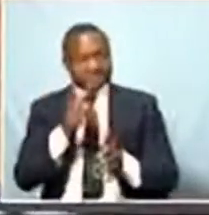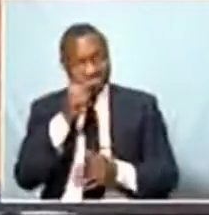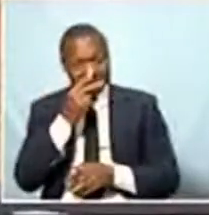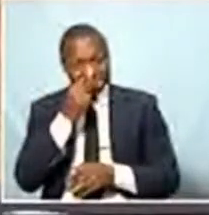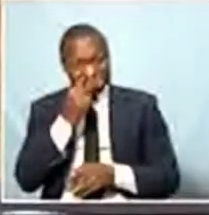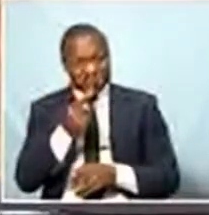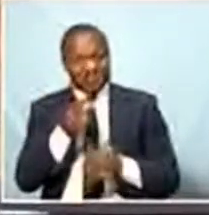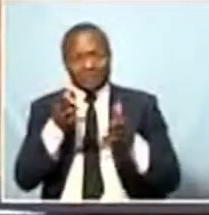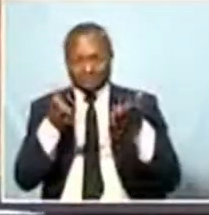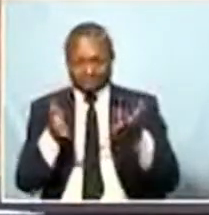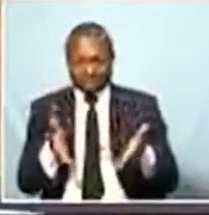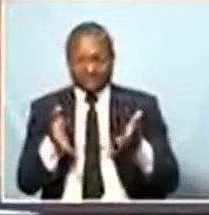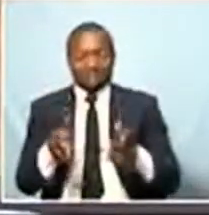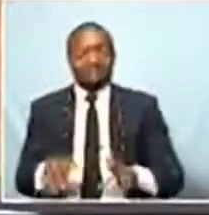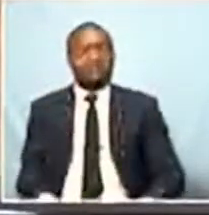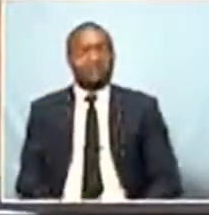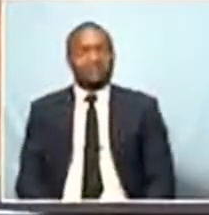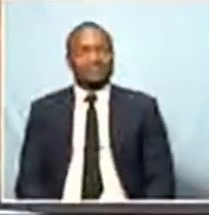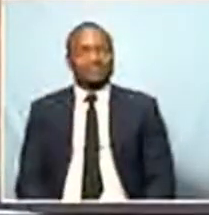House. Yeah,